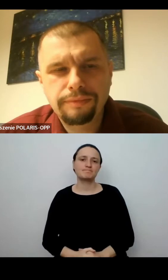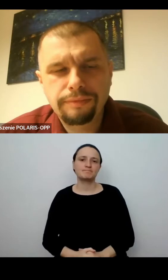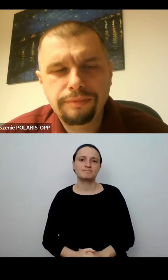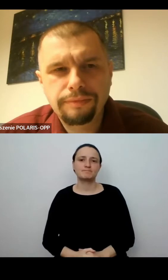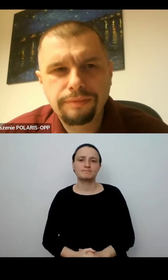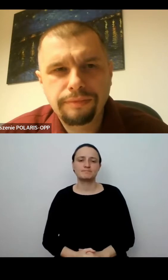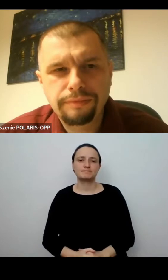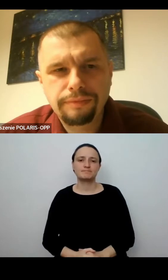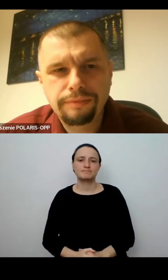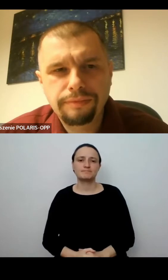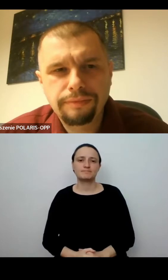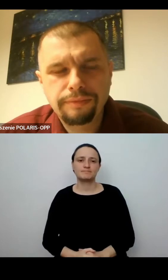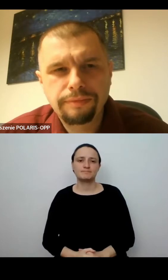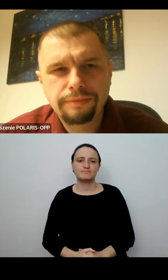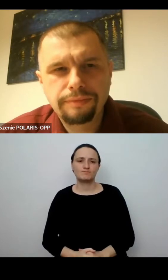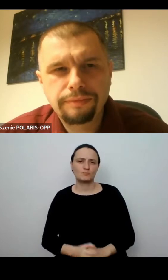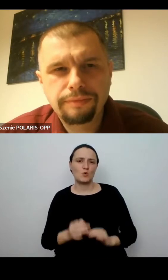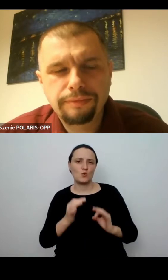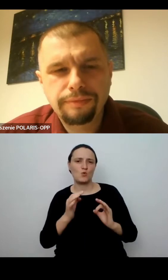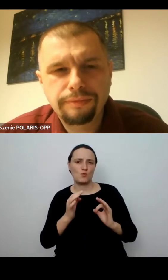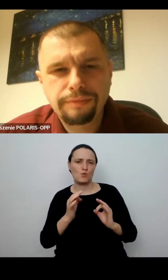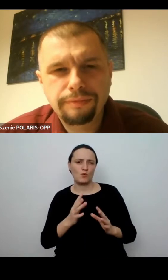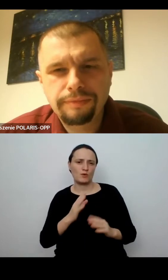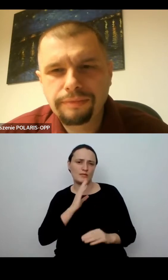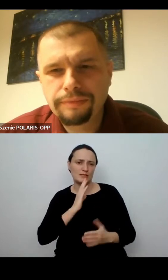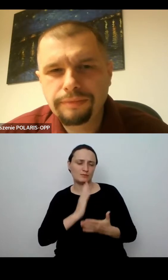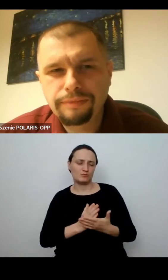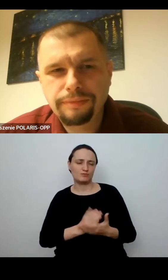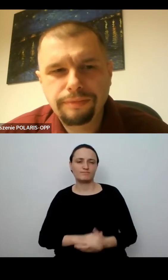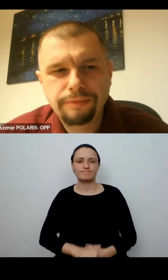Okay. I think I got it now. Oh, go on. Okay.